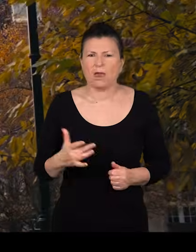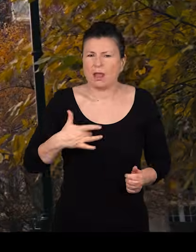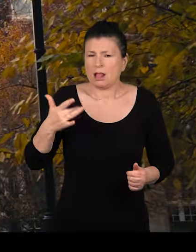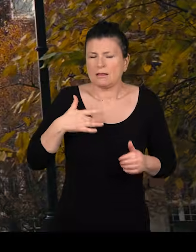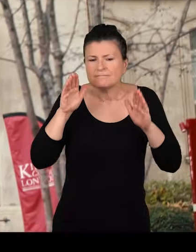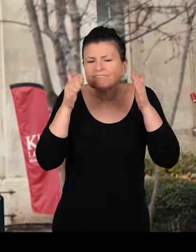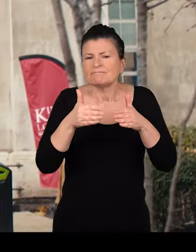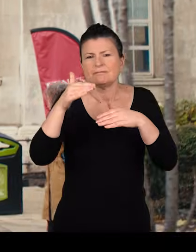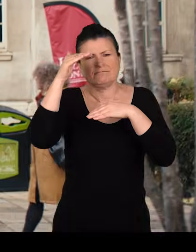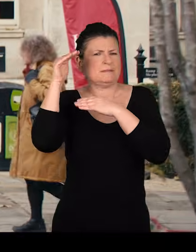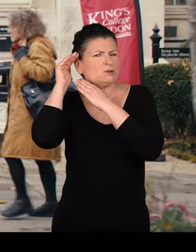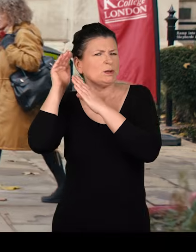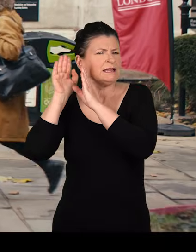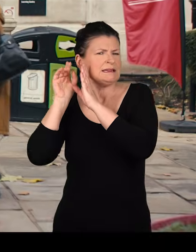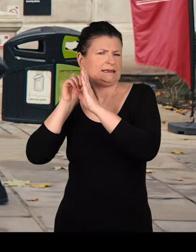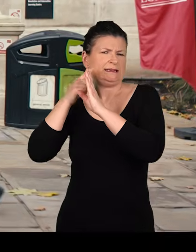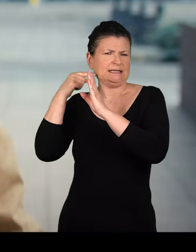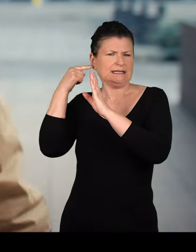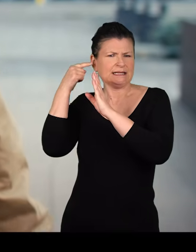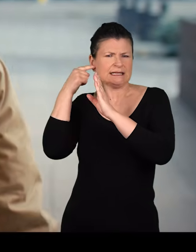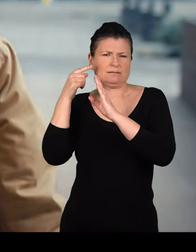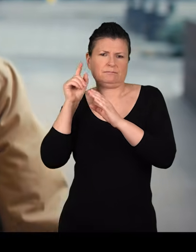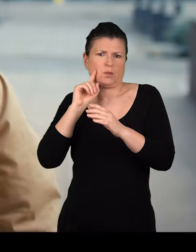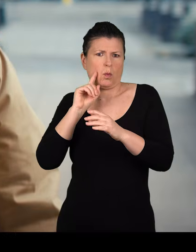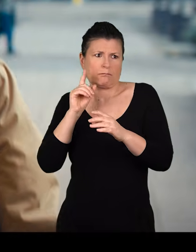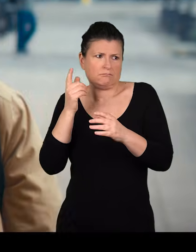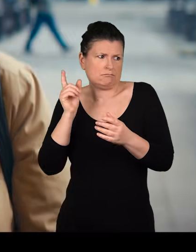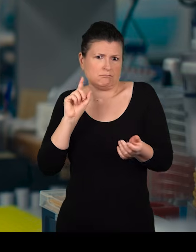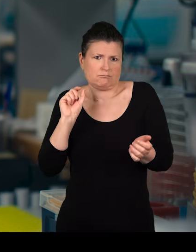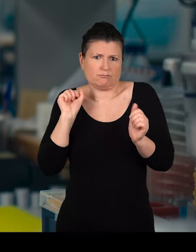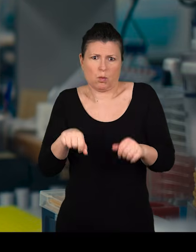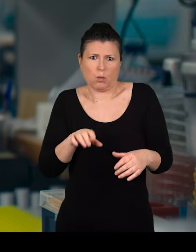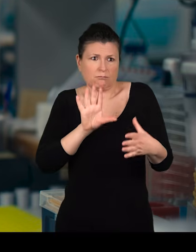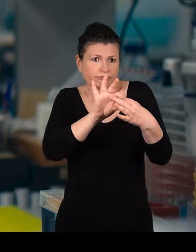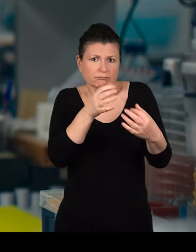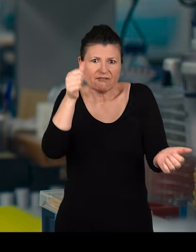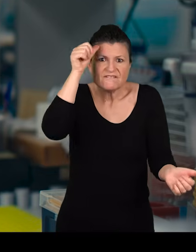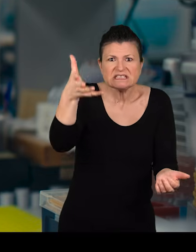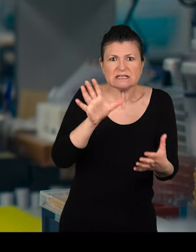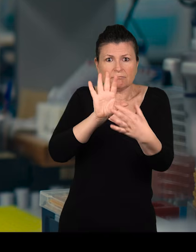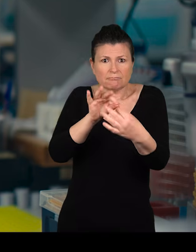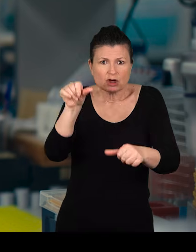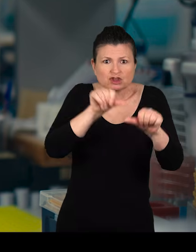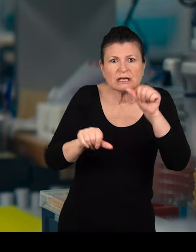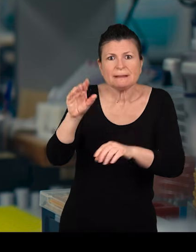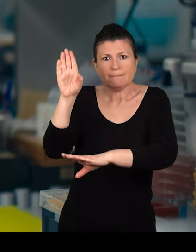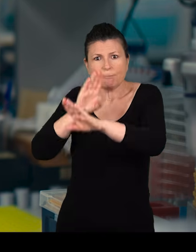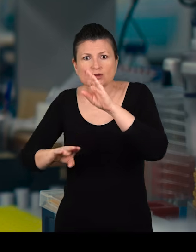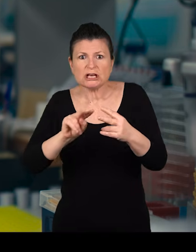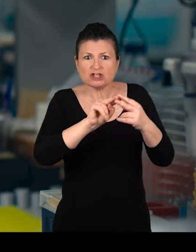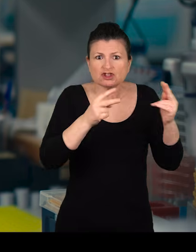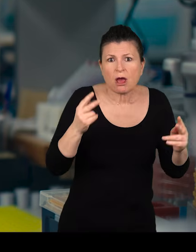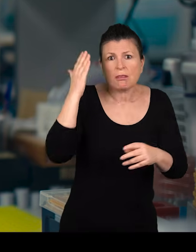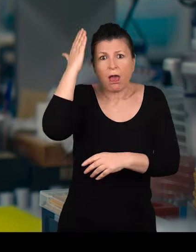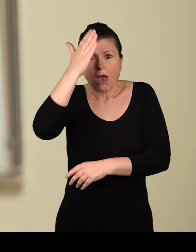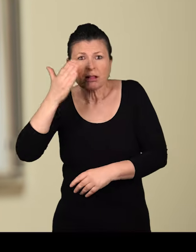I was very attracted to studying deafness because it had everything. It's got physics, it's got chemistry,